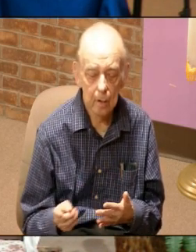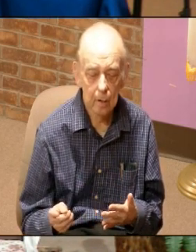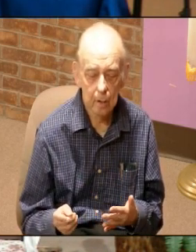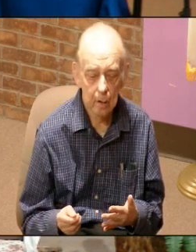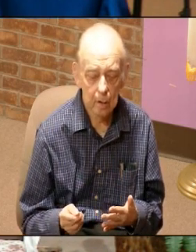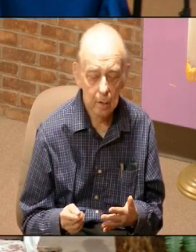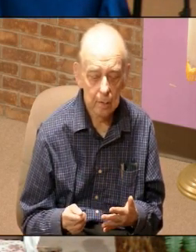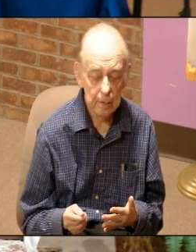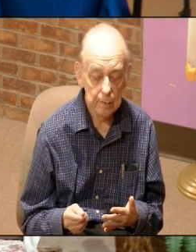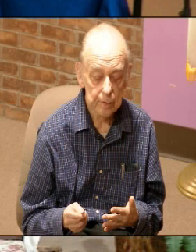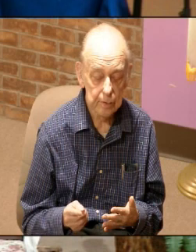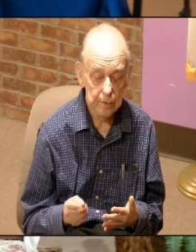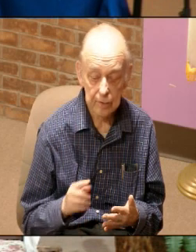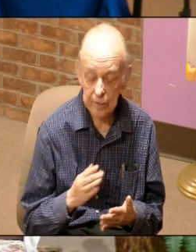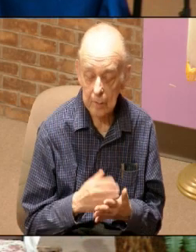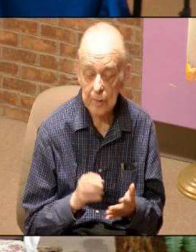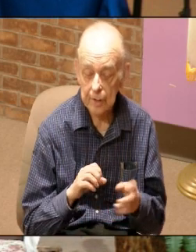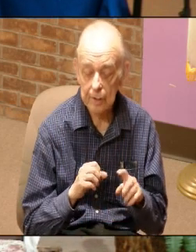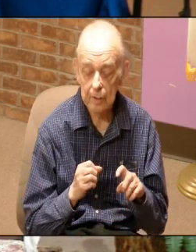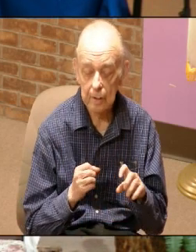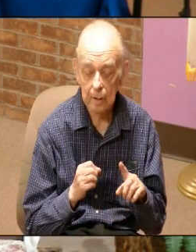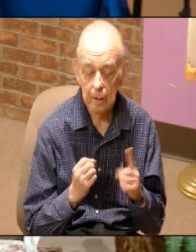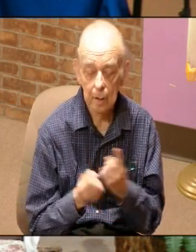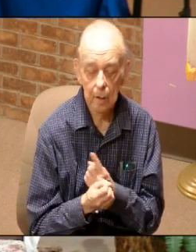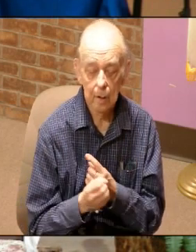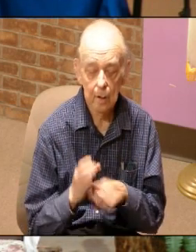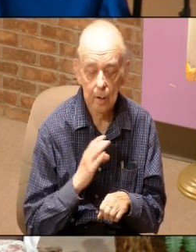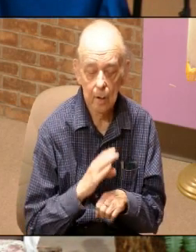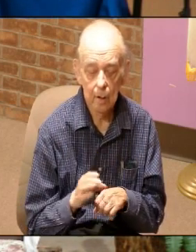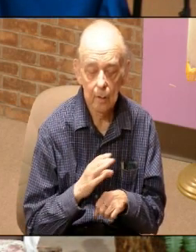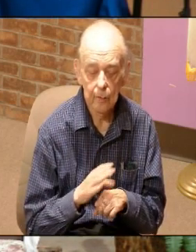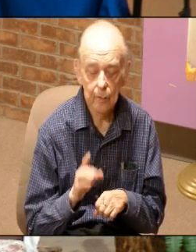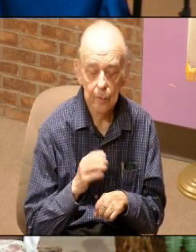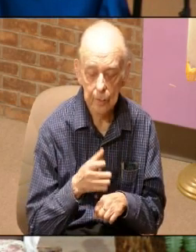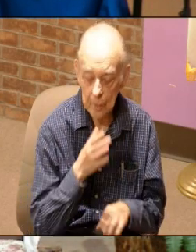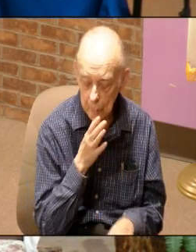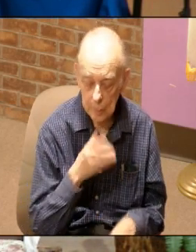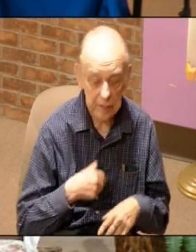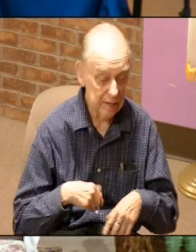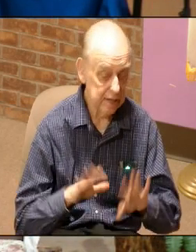some circumstances that forced her to give up her son.